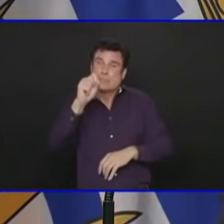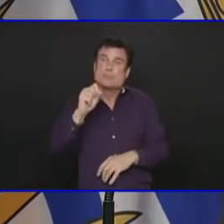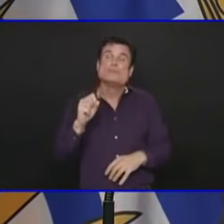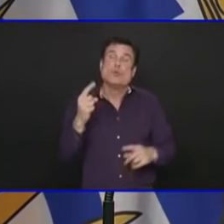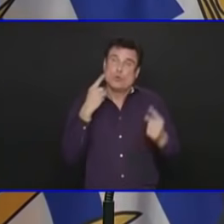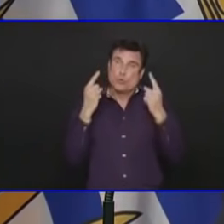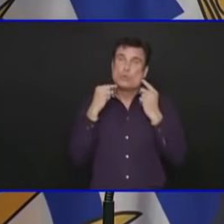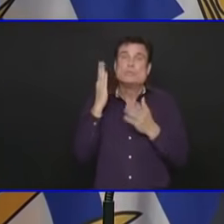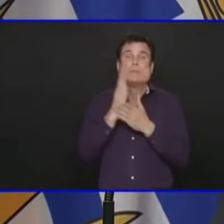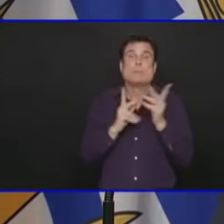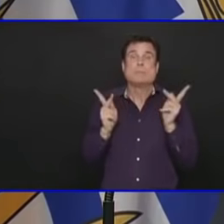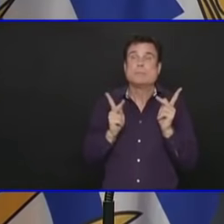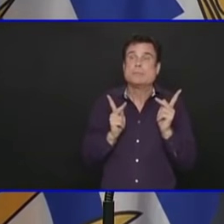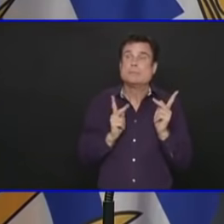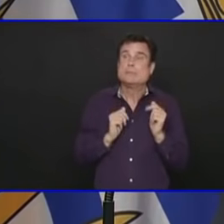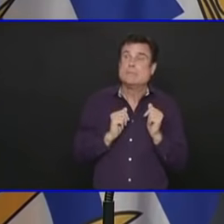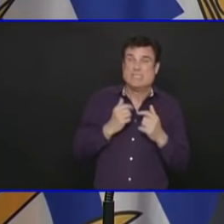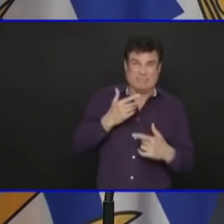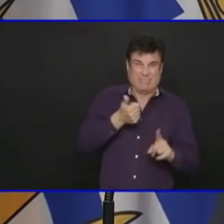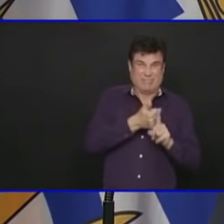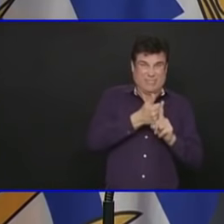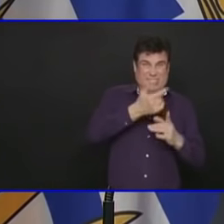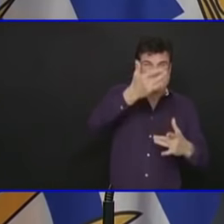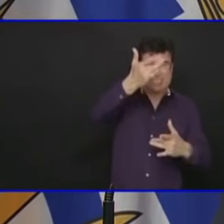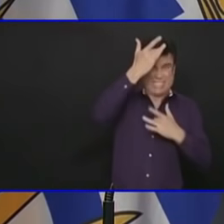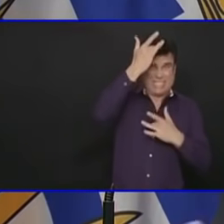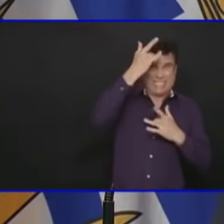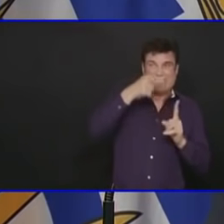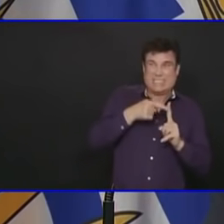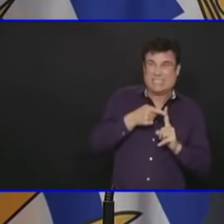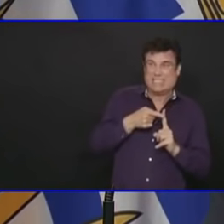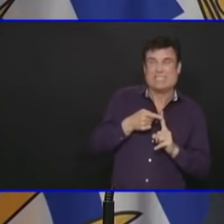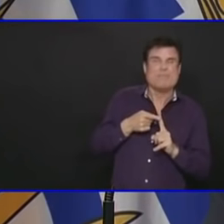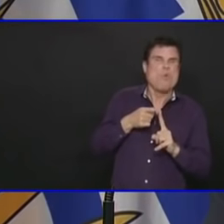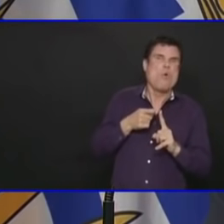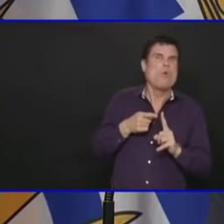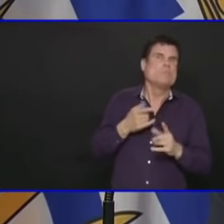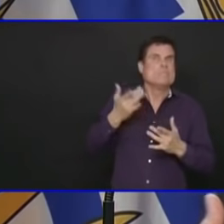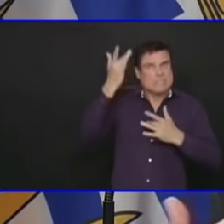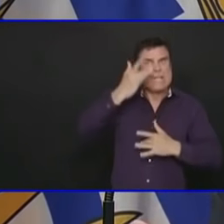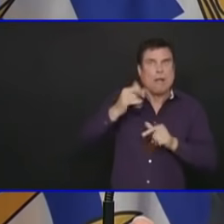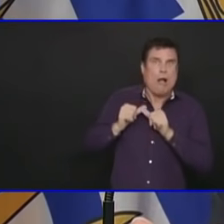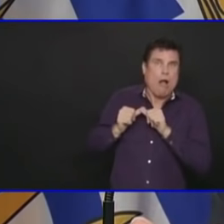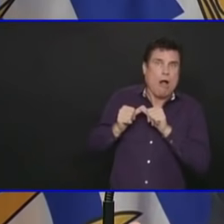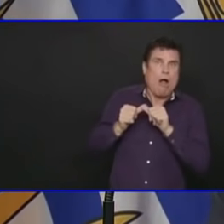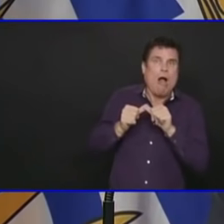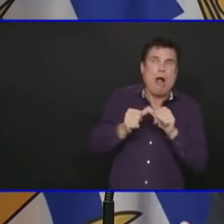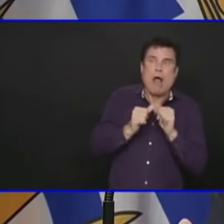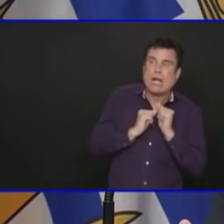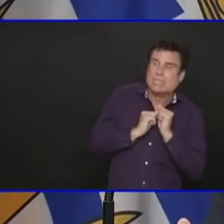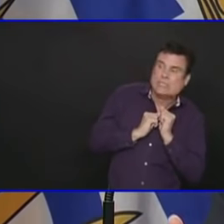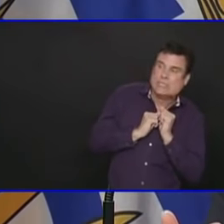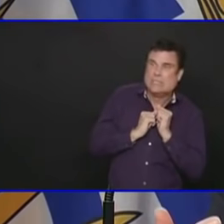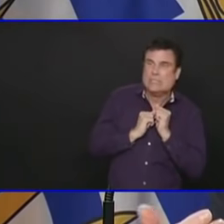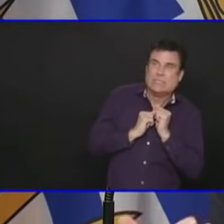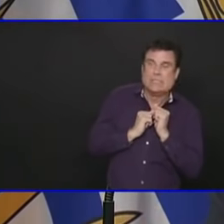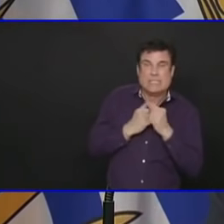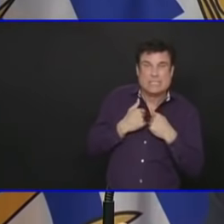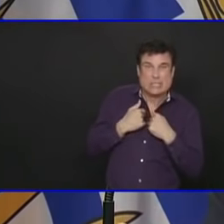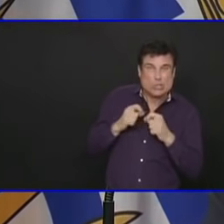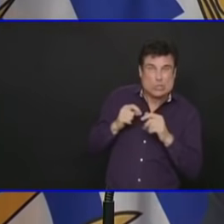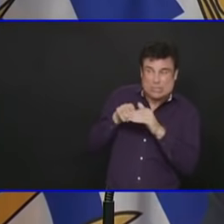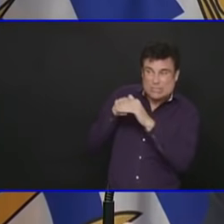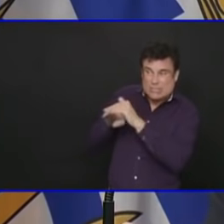of course, are worried about people not having access to surgeries, some of the scheduled surgeries.